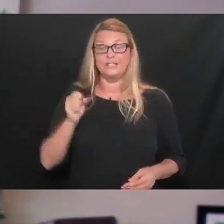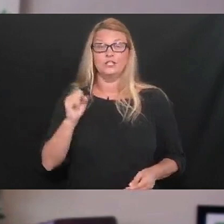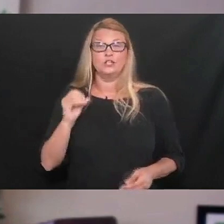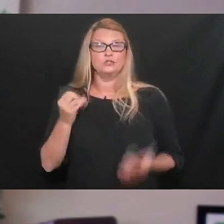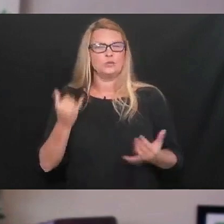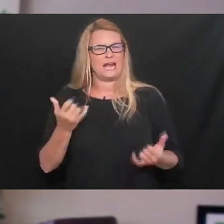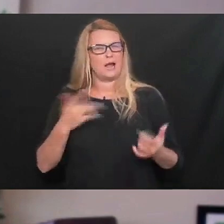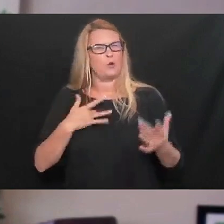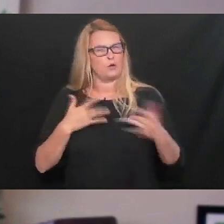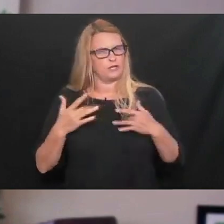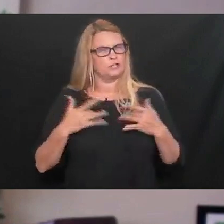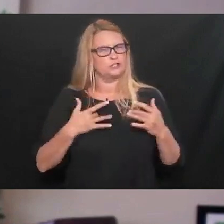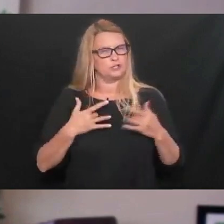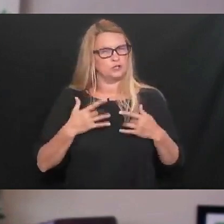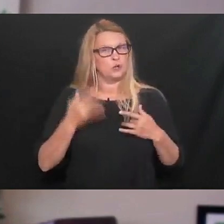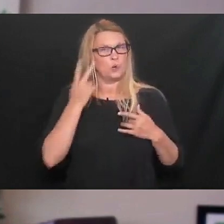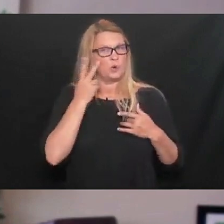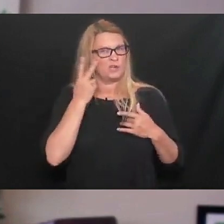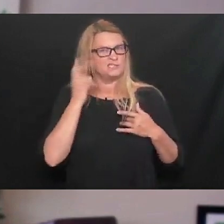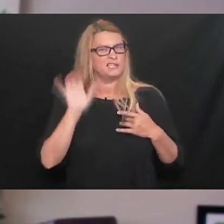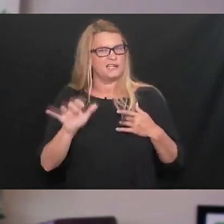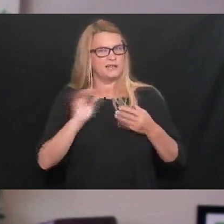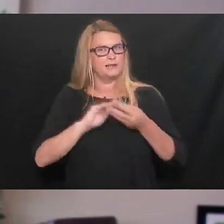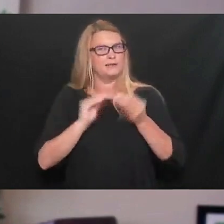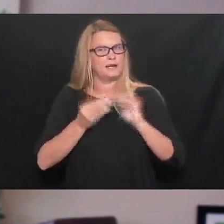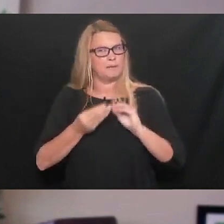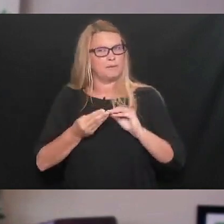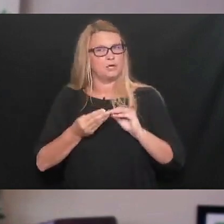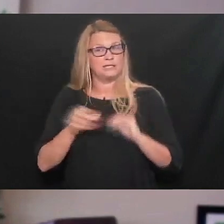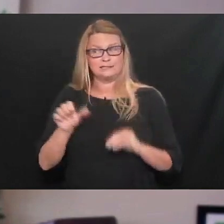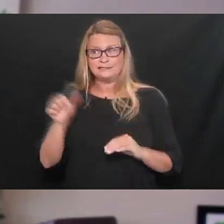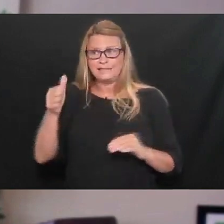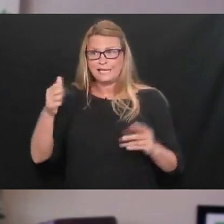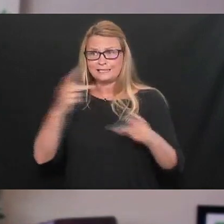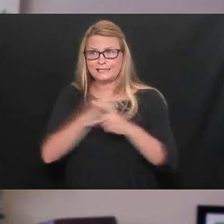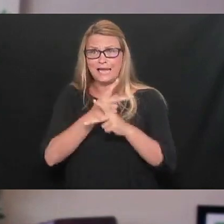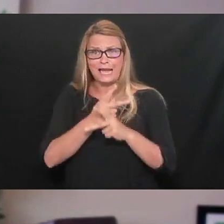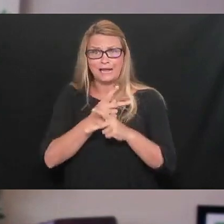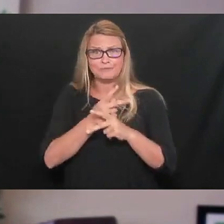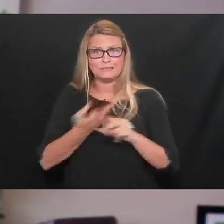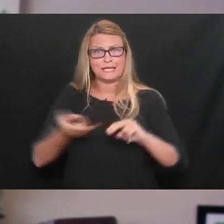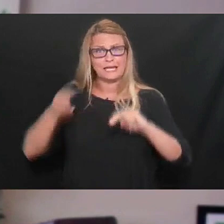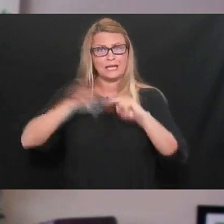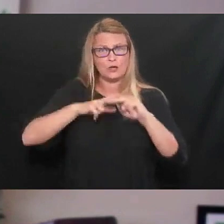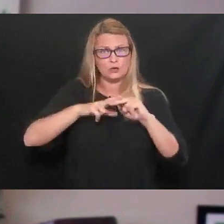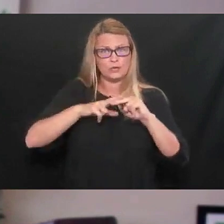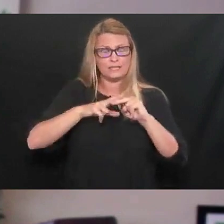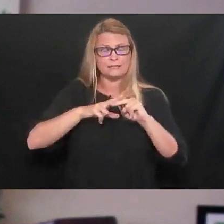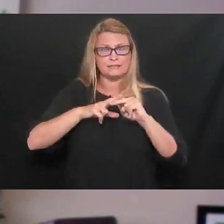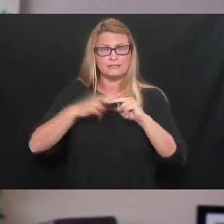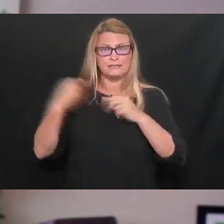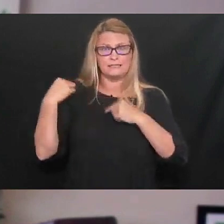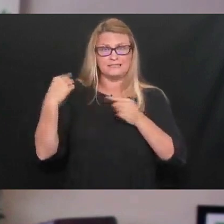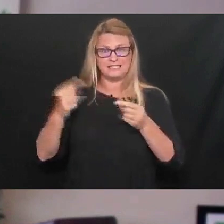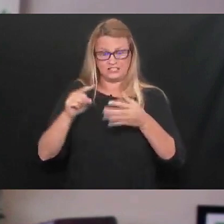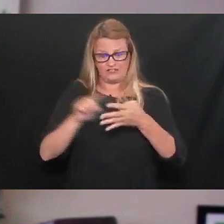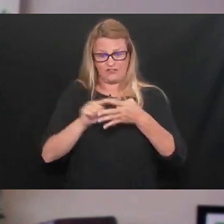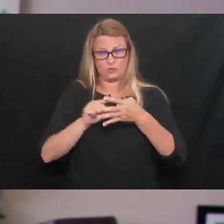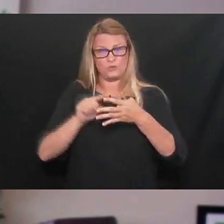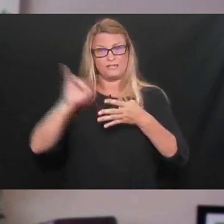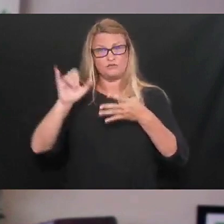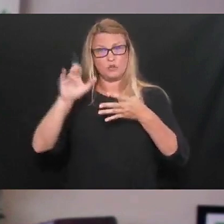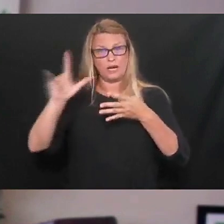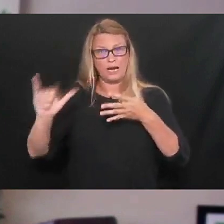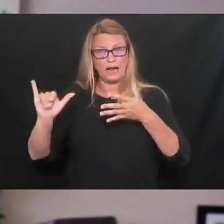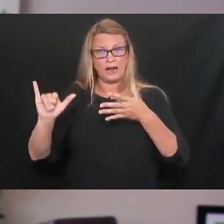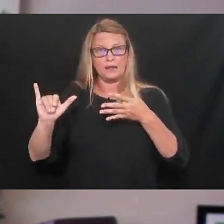starting to see this inflection point again, a 10 times increase in number of cases since the first week of July. And we know that the time